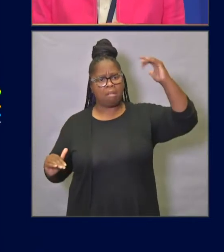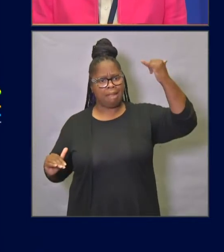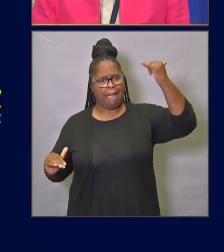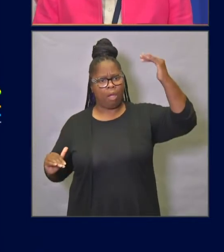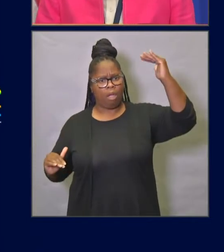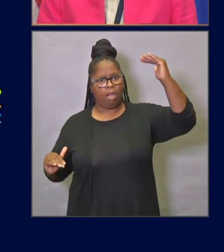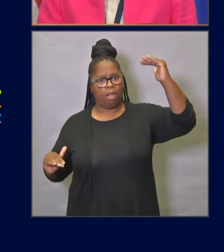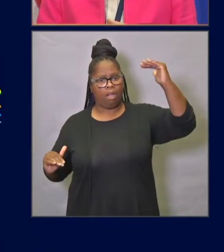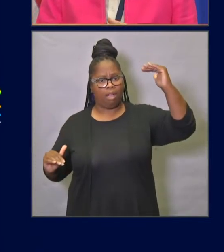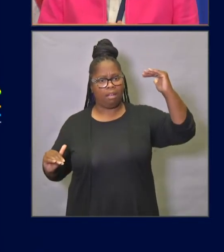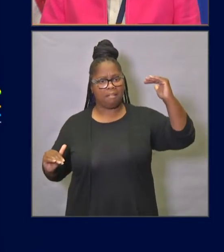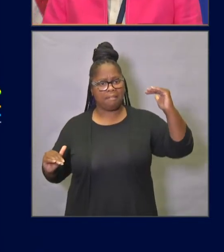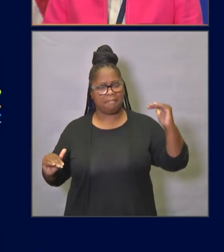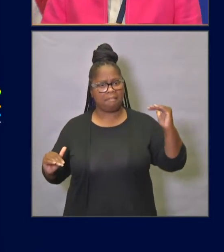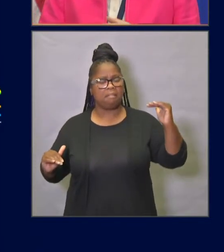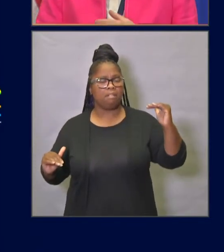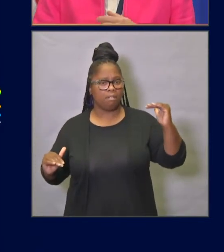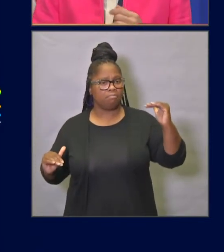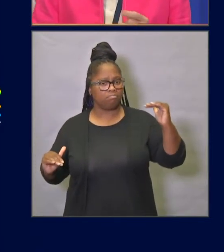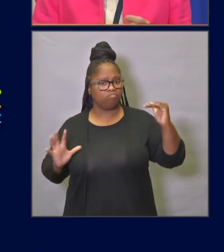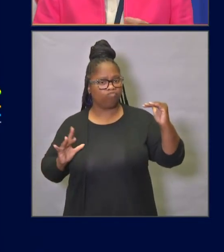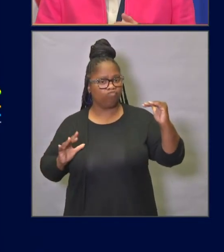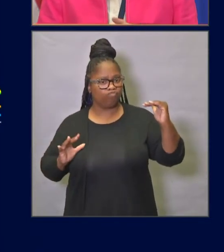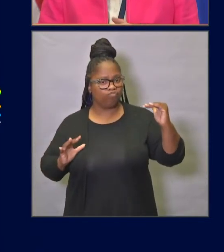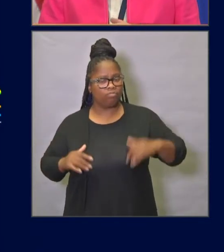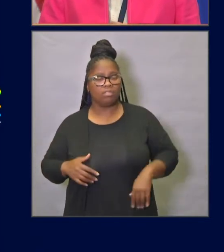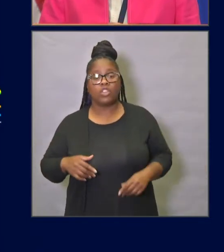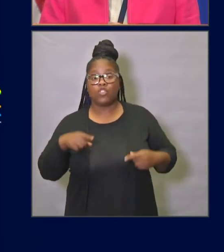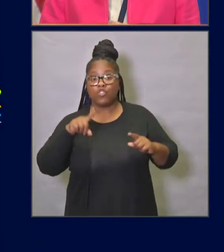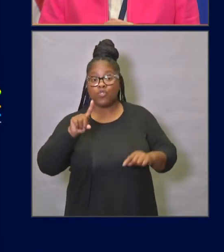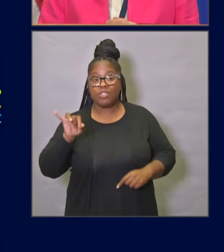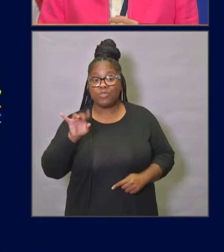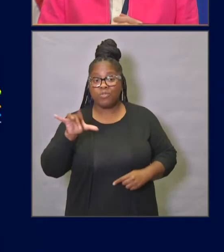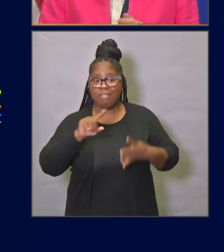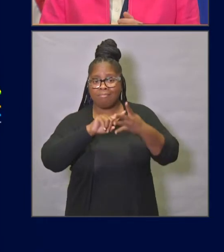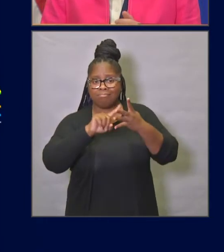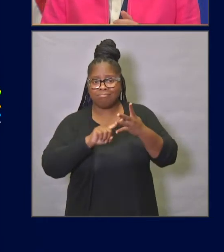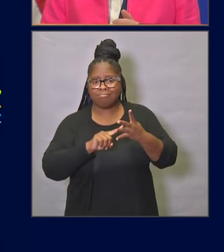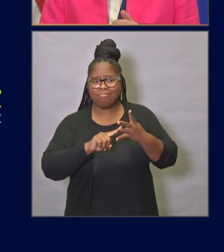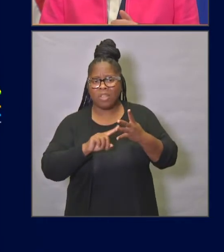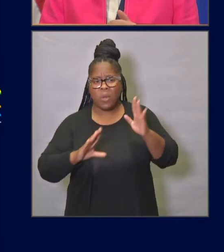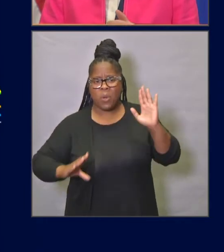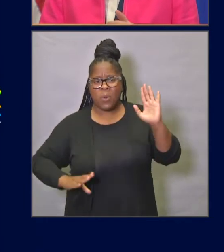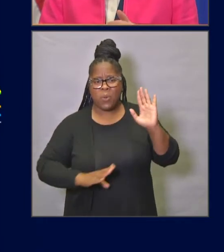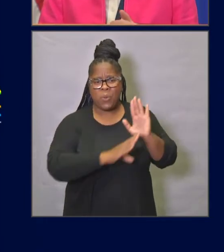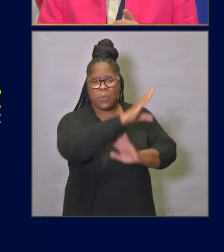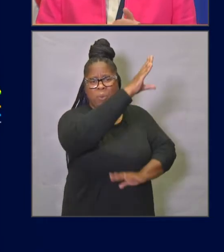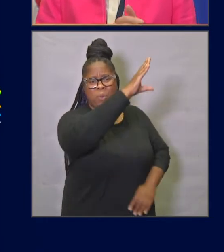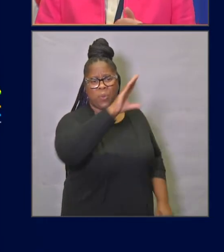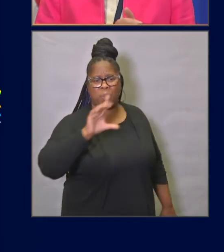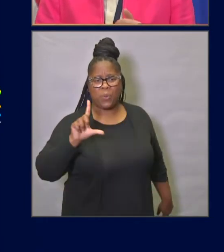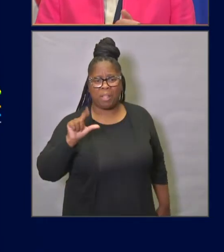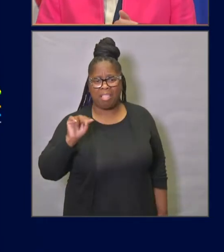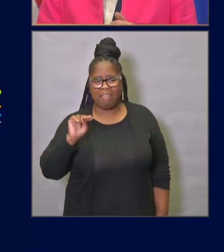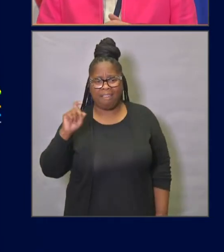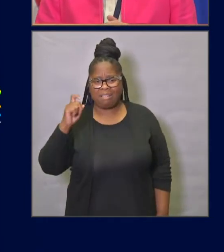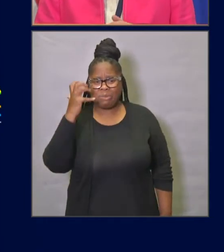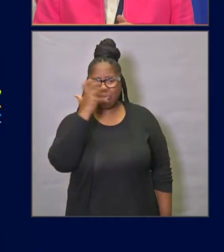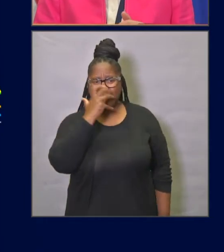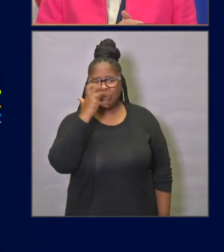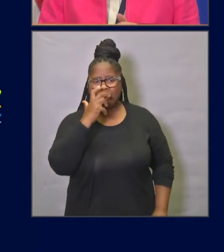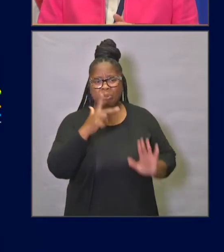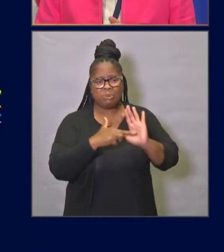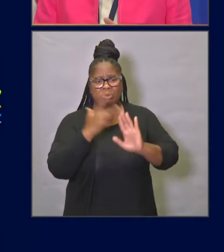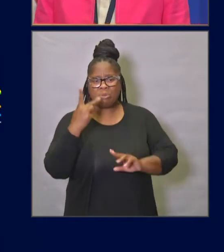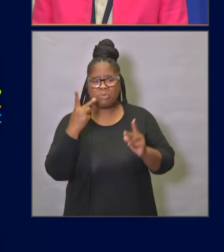spike, hospitalizations per 100,000 Latinx people were over 3 times greater than the rate for white residents, and